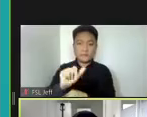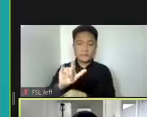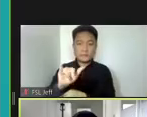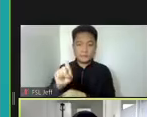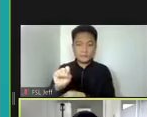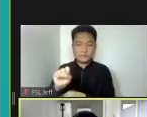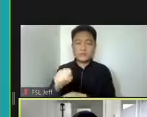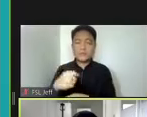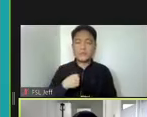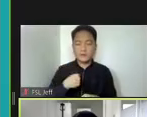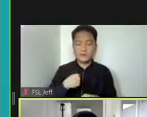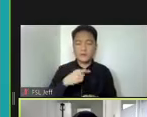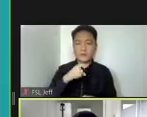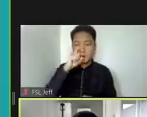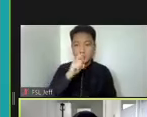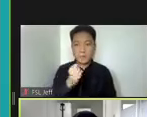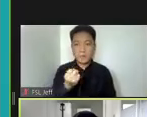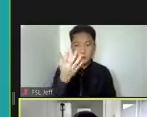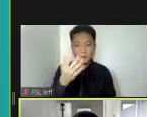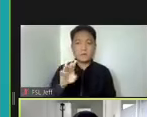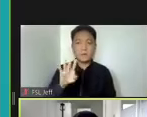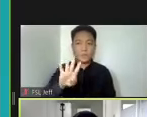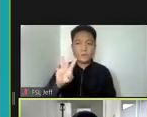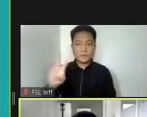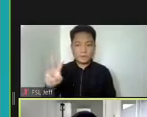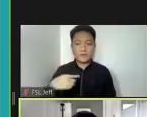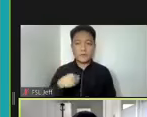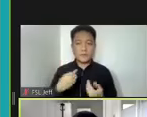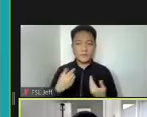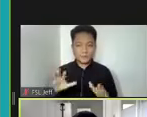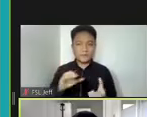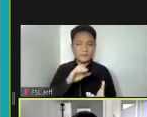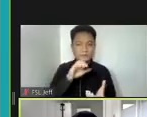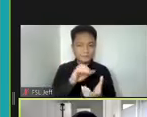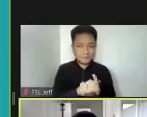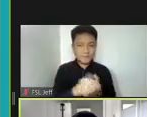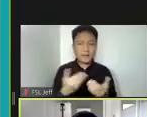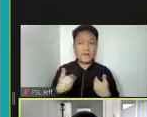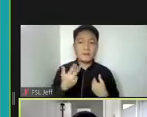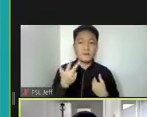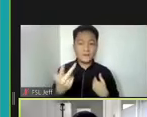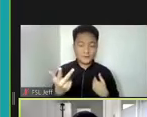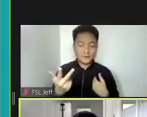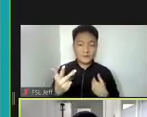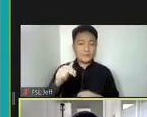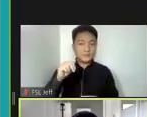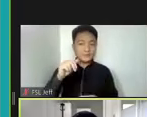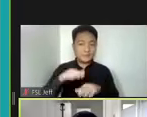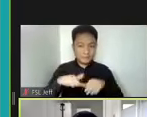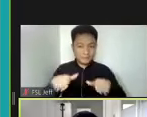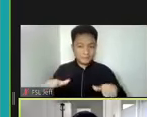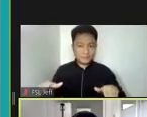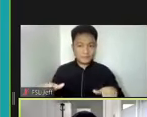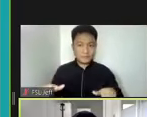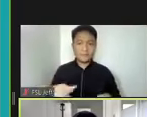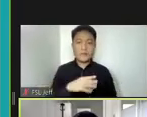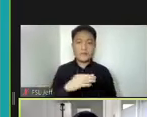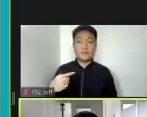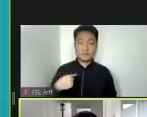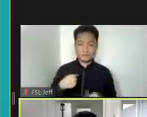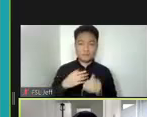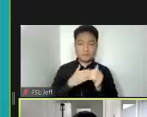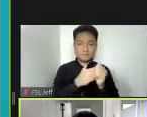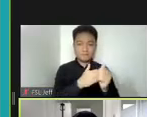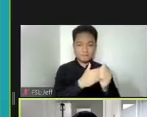the knee amputee. Presently, I'm working as a laboratory instructor, a prosthetic and